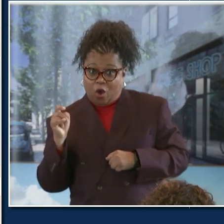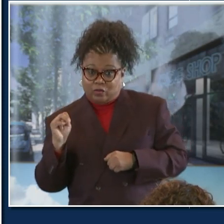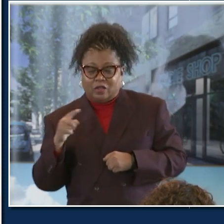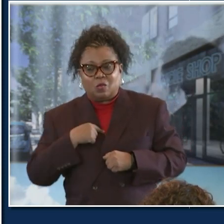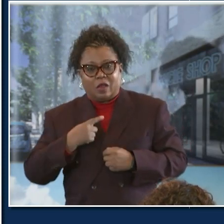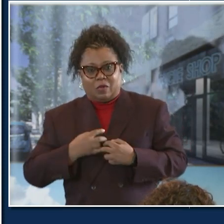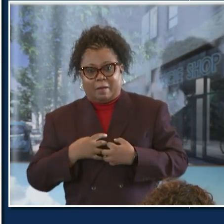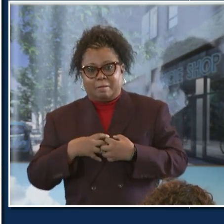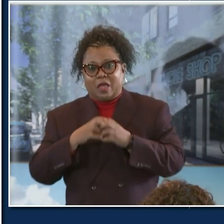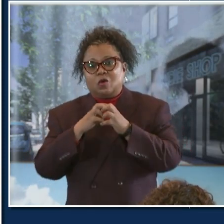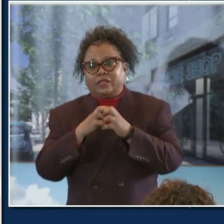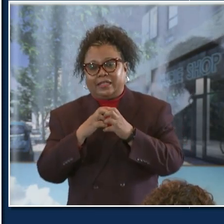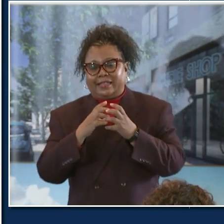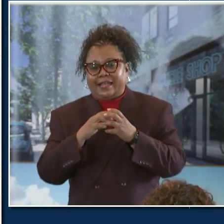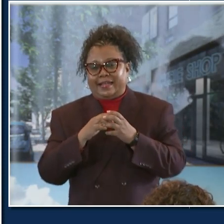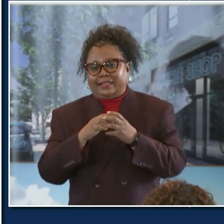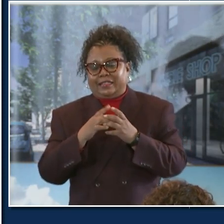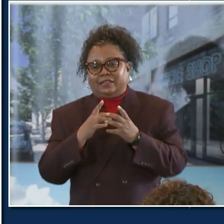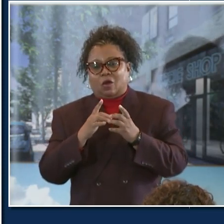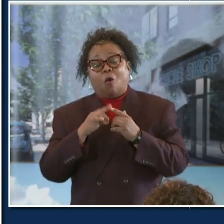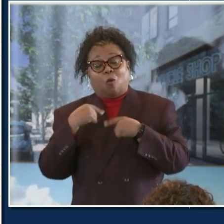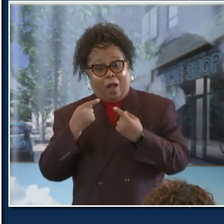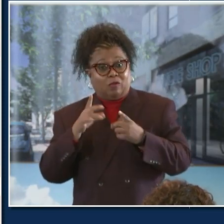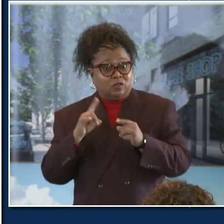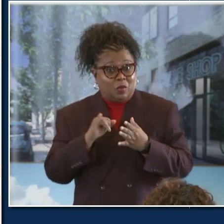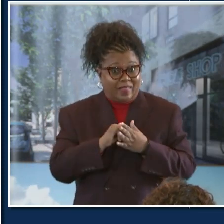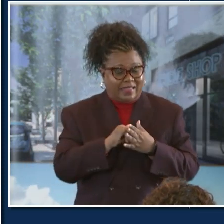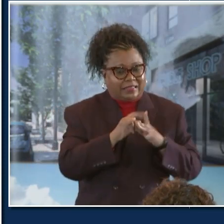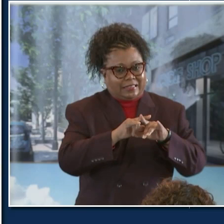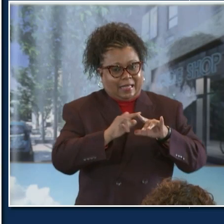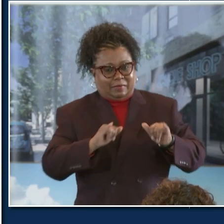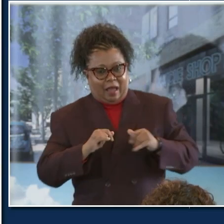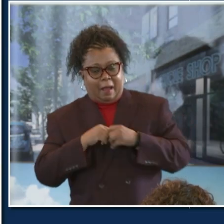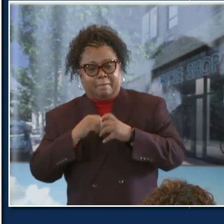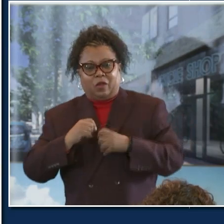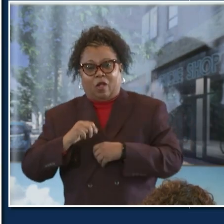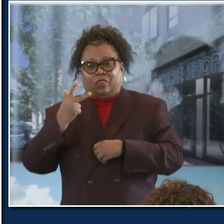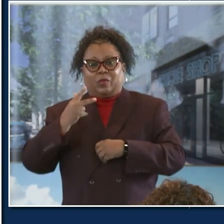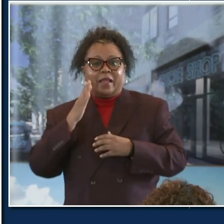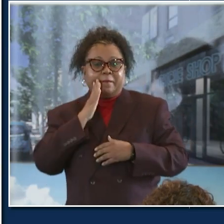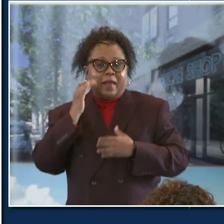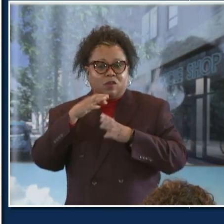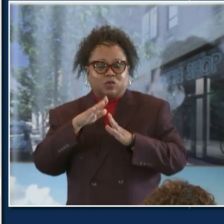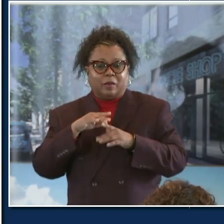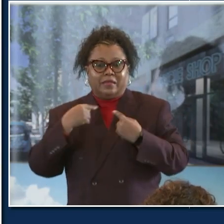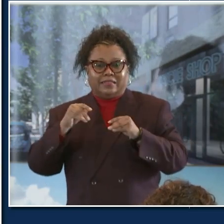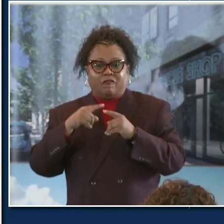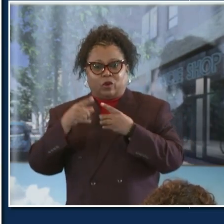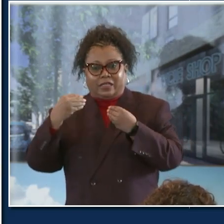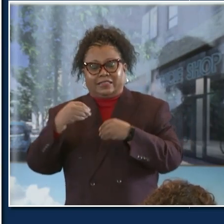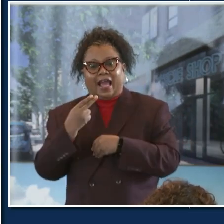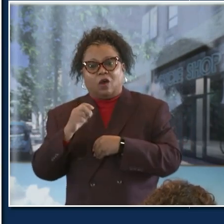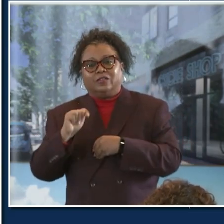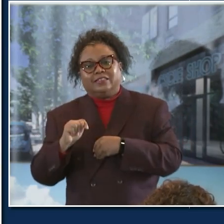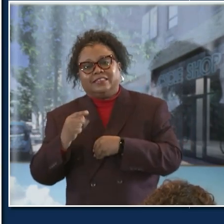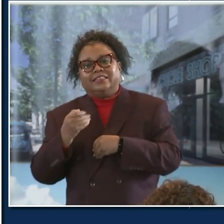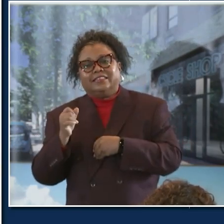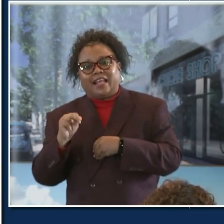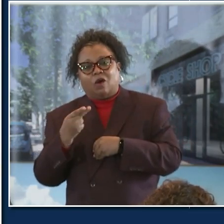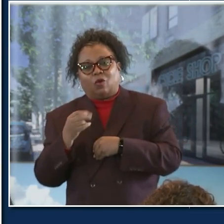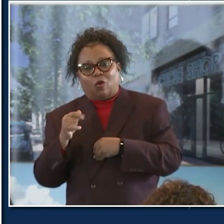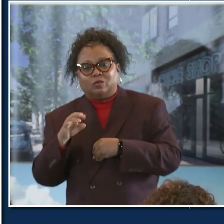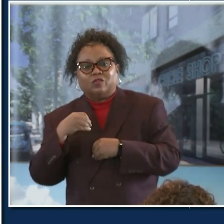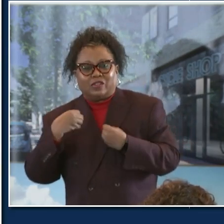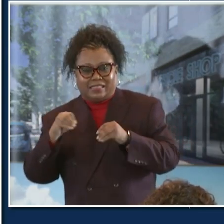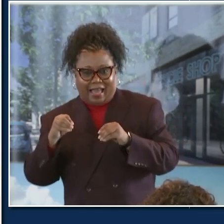will be building, while we're doing this, we're going to build these 3-bedroom townhomes for sale as well, which I know you've been very focused on. We